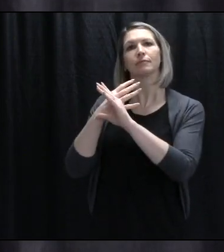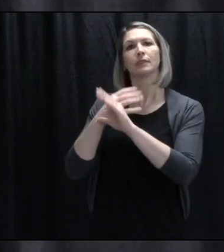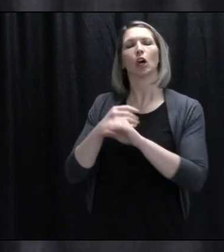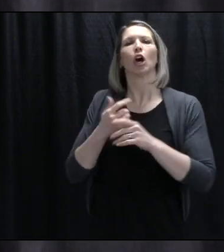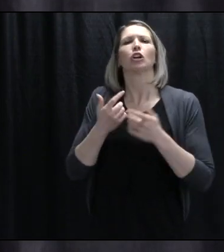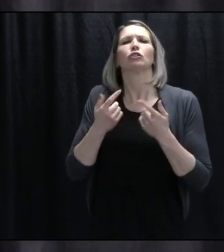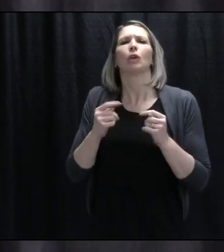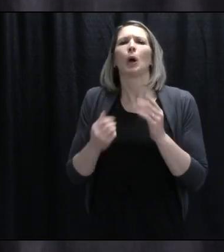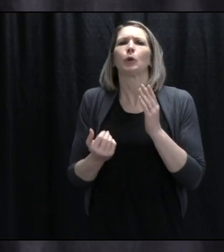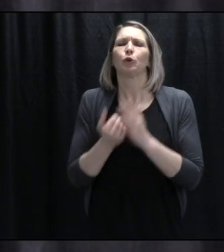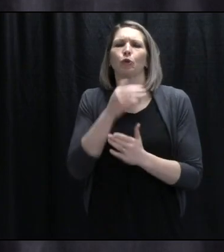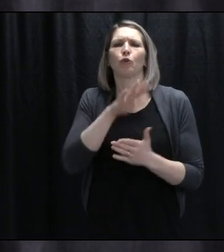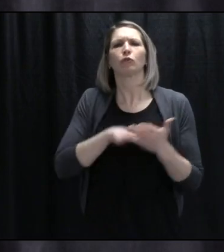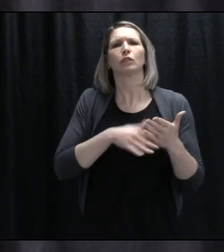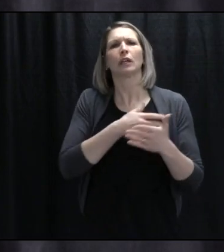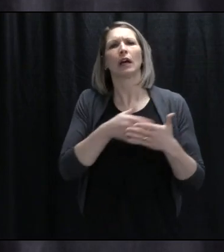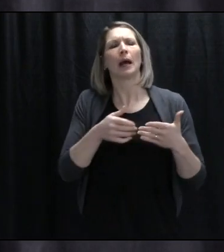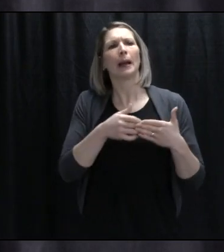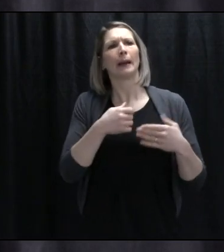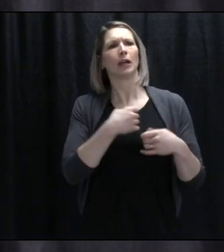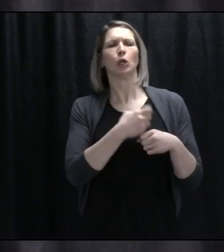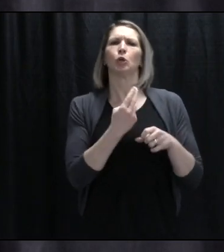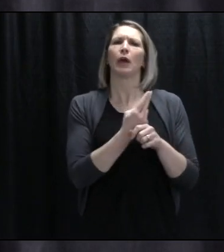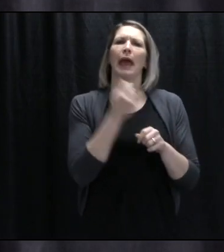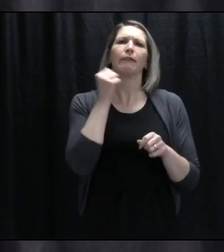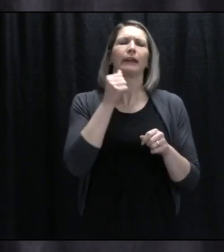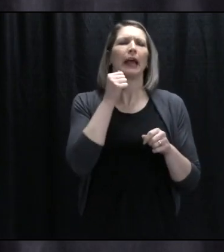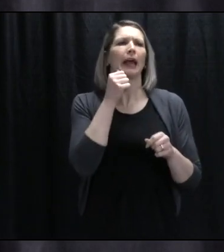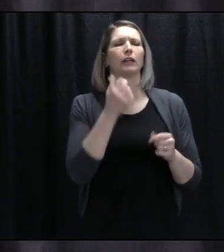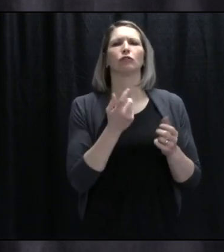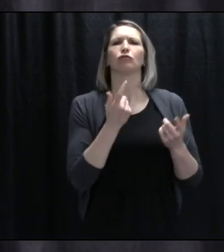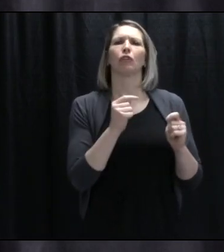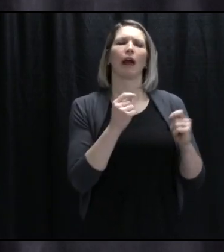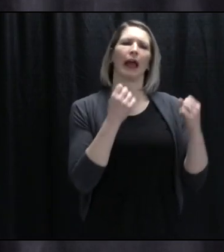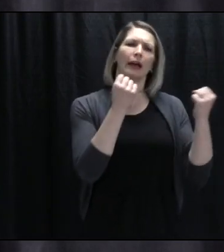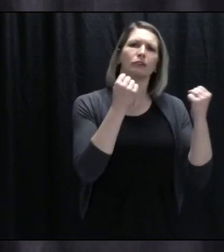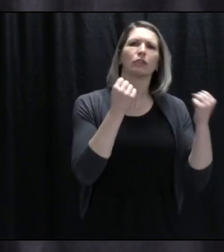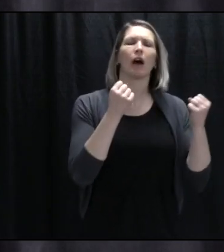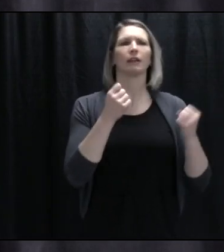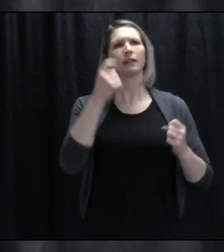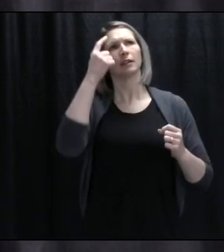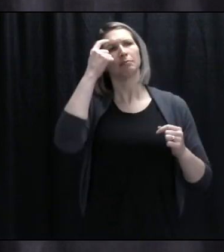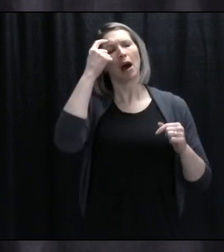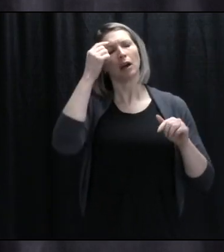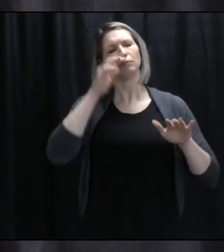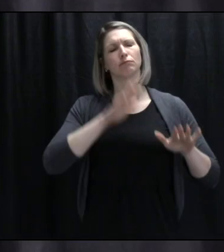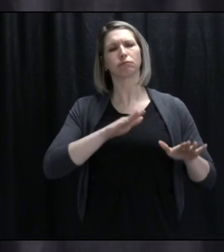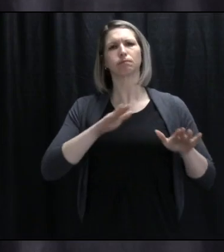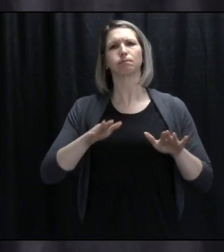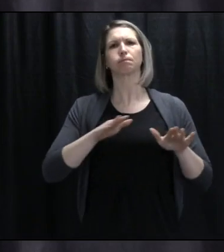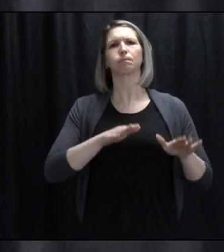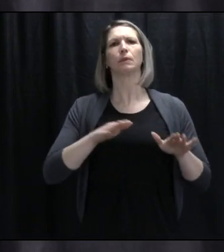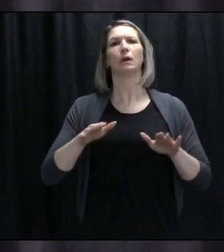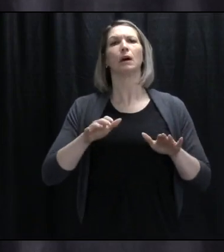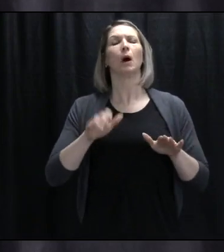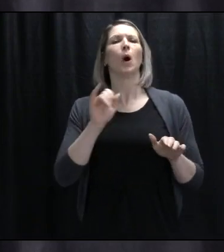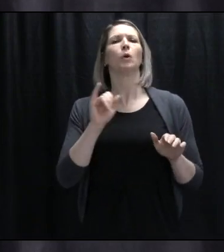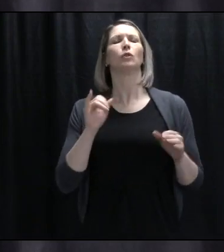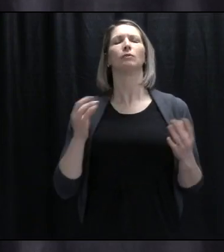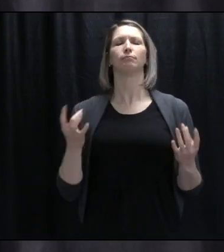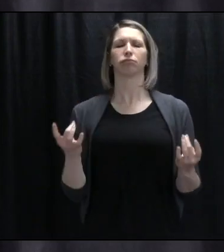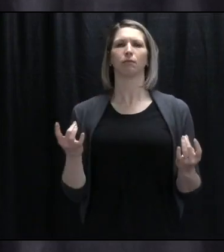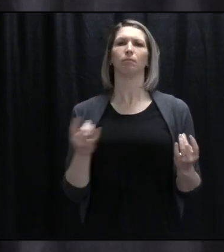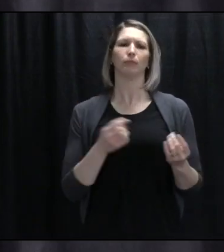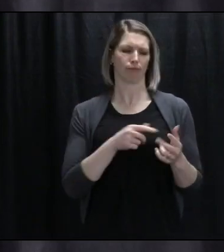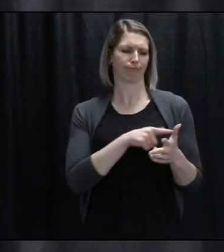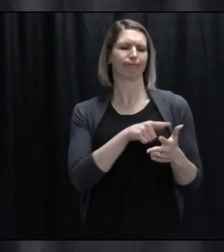includes exercise, mindfulness, and relaxation, as well as healthy eating, which can help alleviate the stress many are